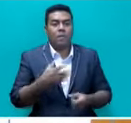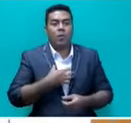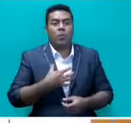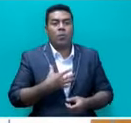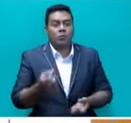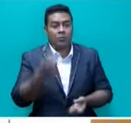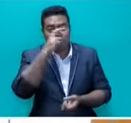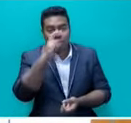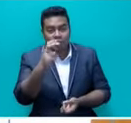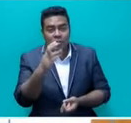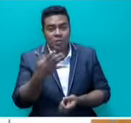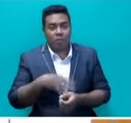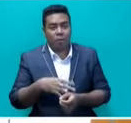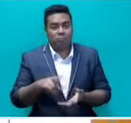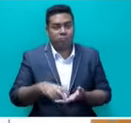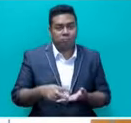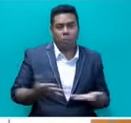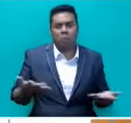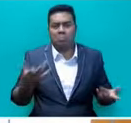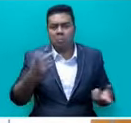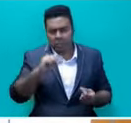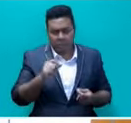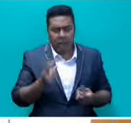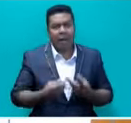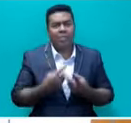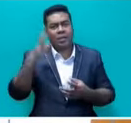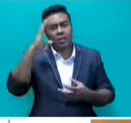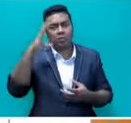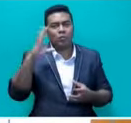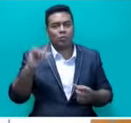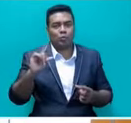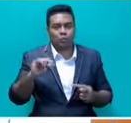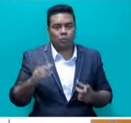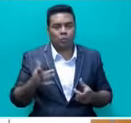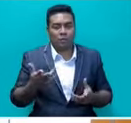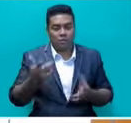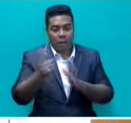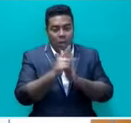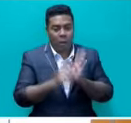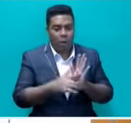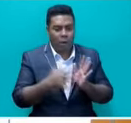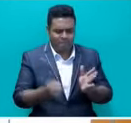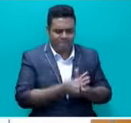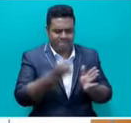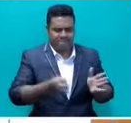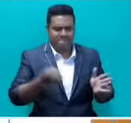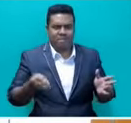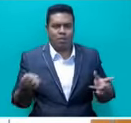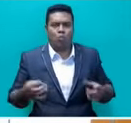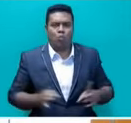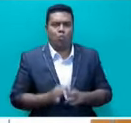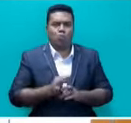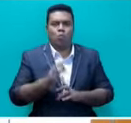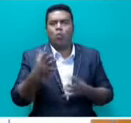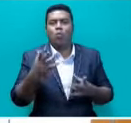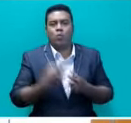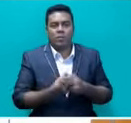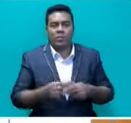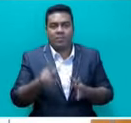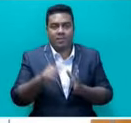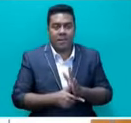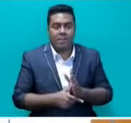make it a lot more lenient, as we've seen in other countries. They have, the law has evolved with the times, depending how